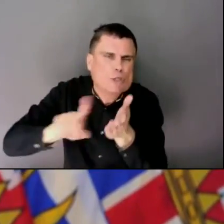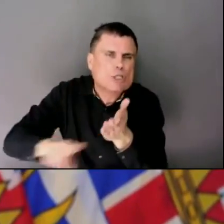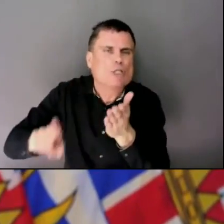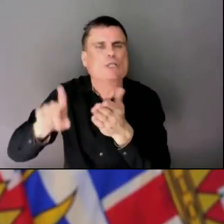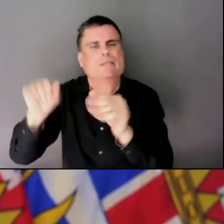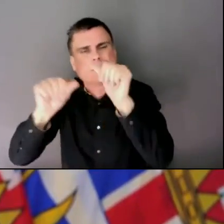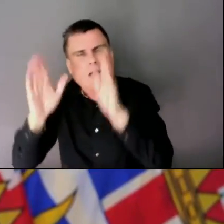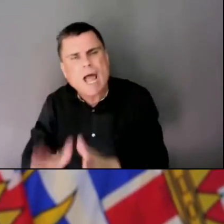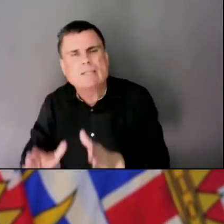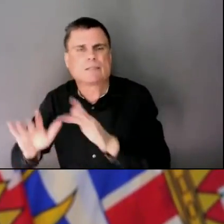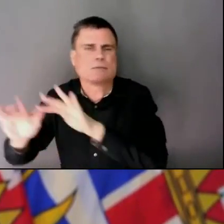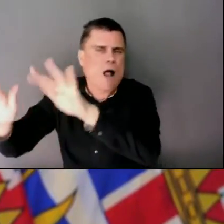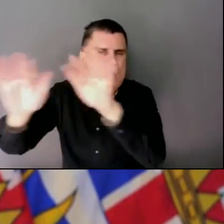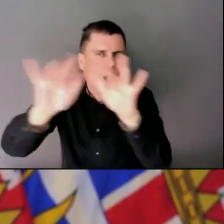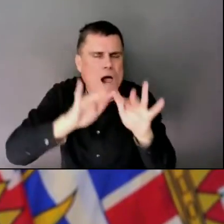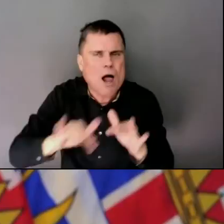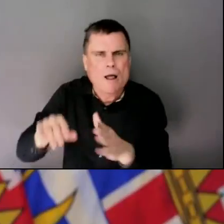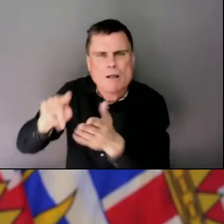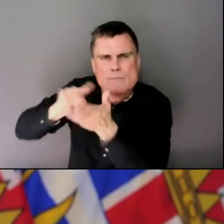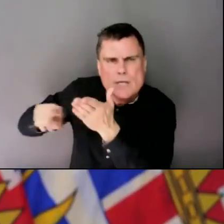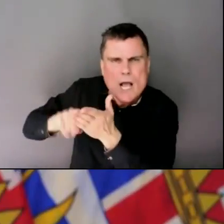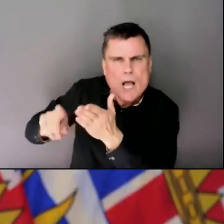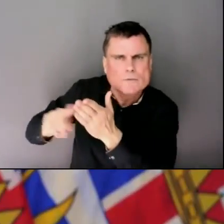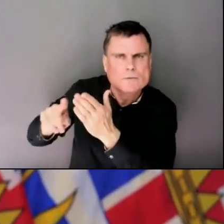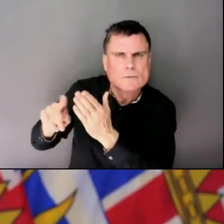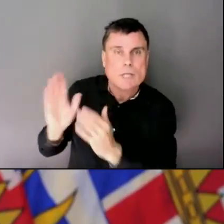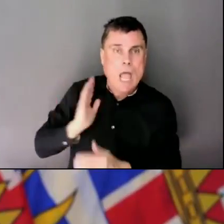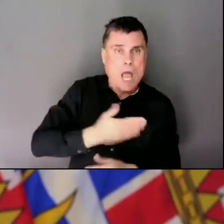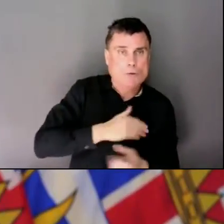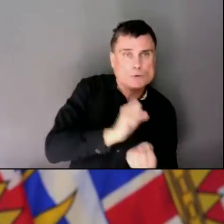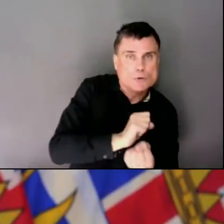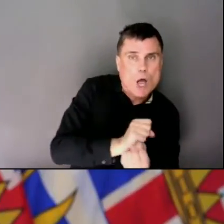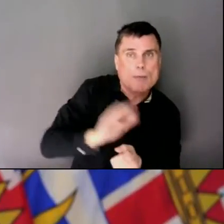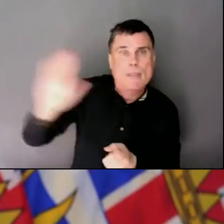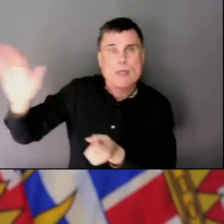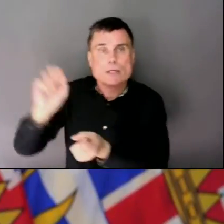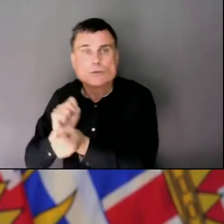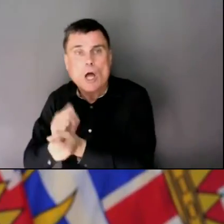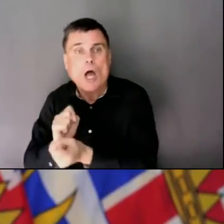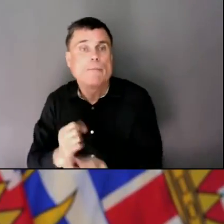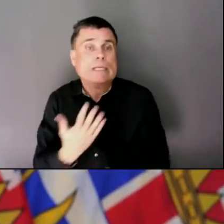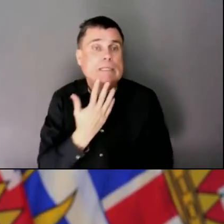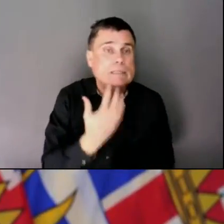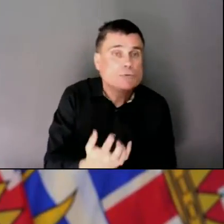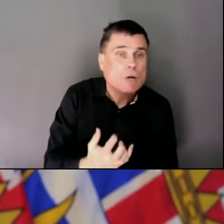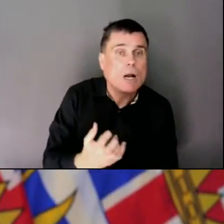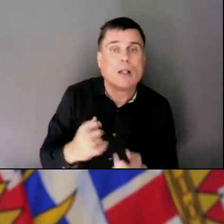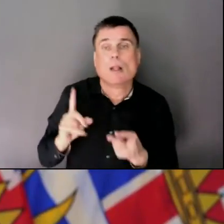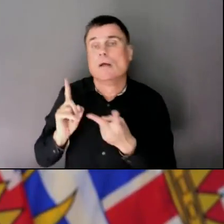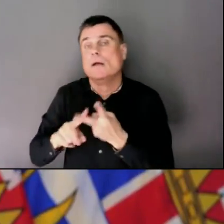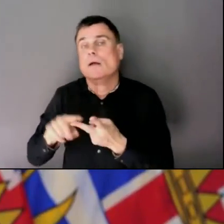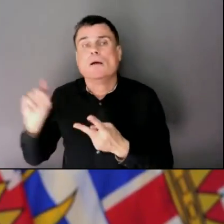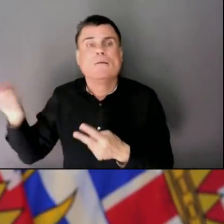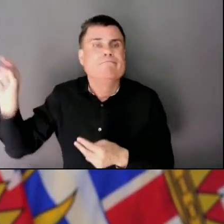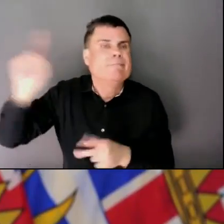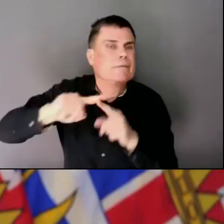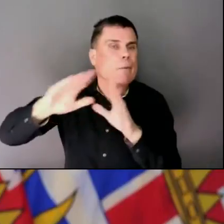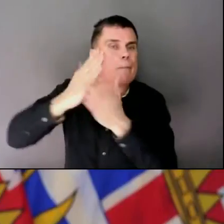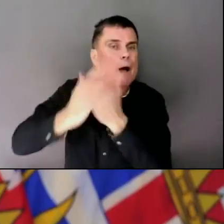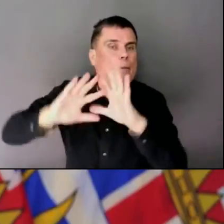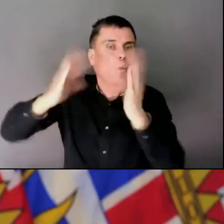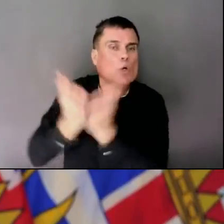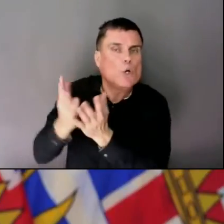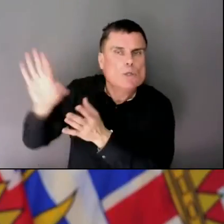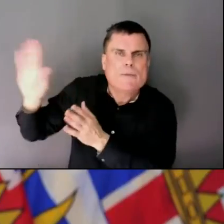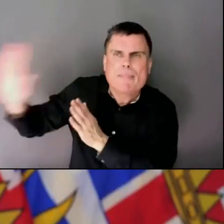in the UK and Israel in particular, who are far ahead with a number of their programs. And as we know, in the UK,